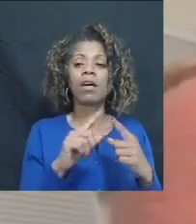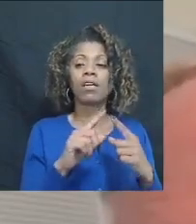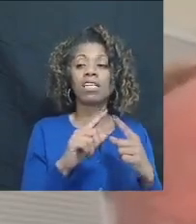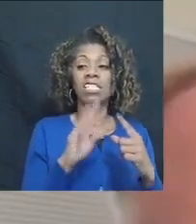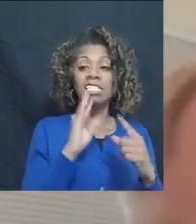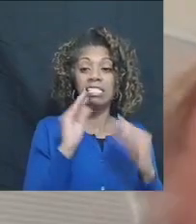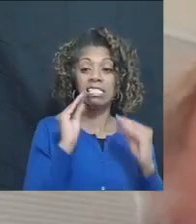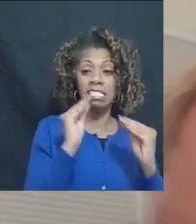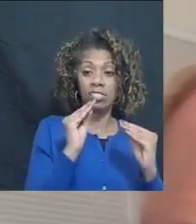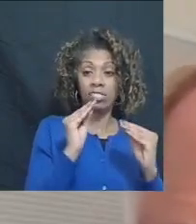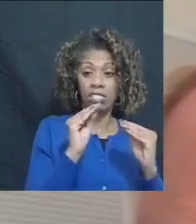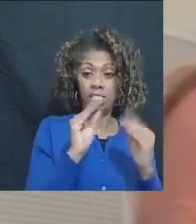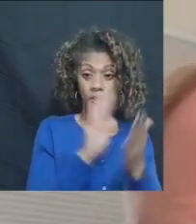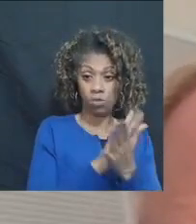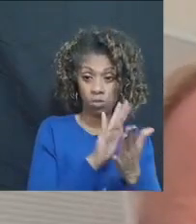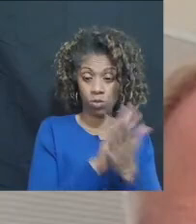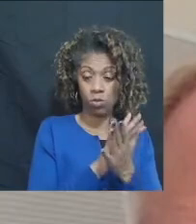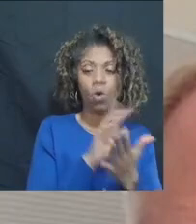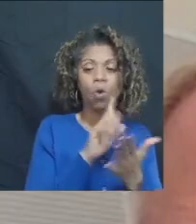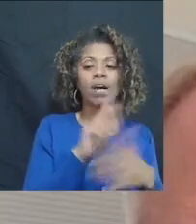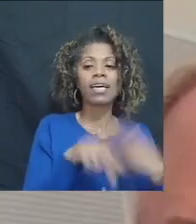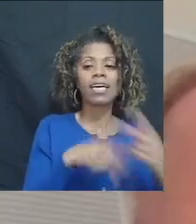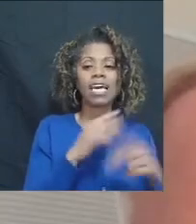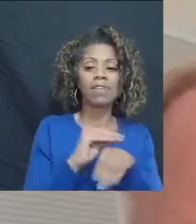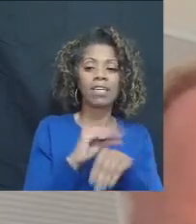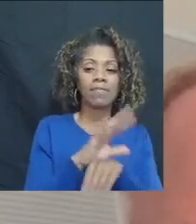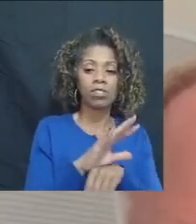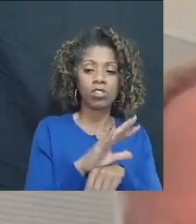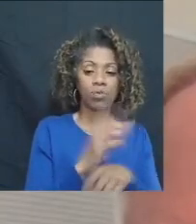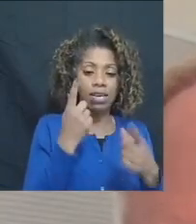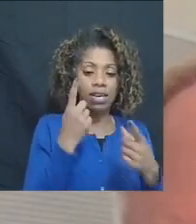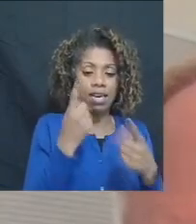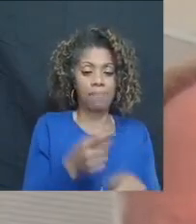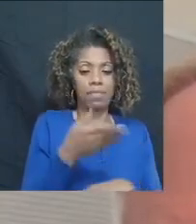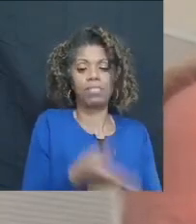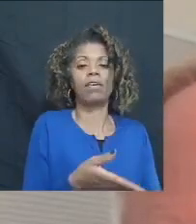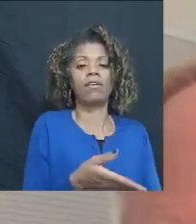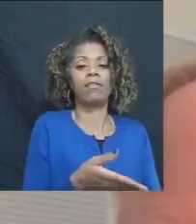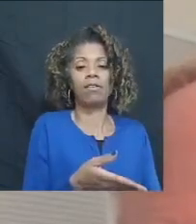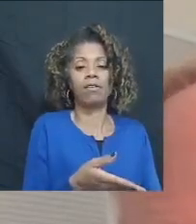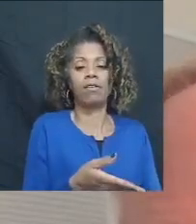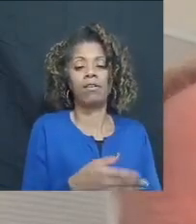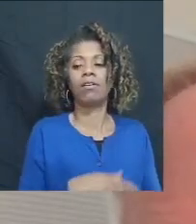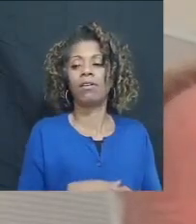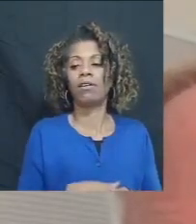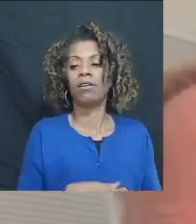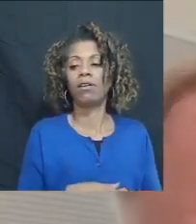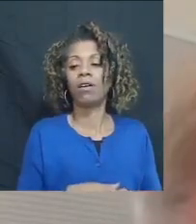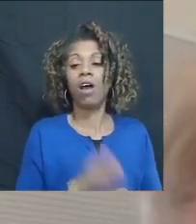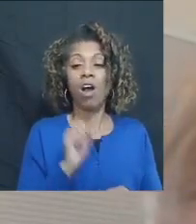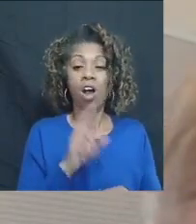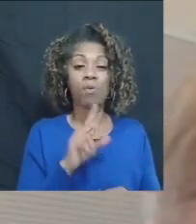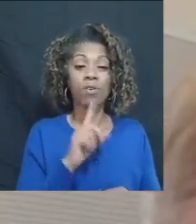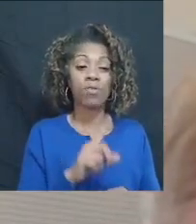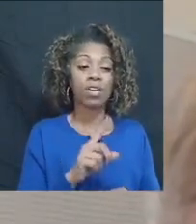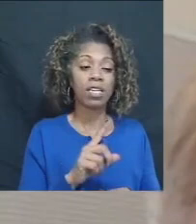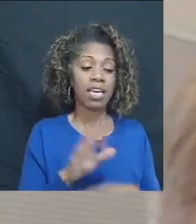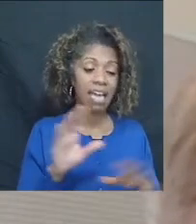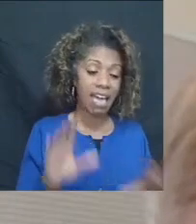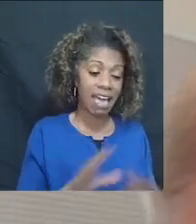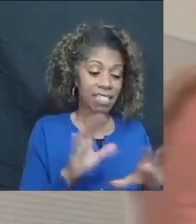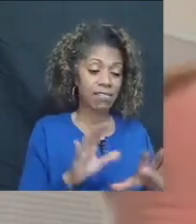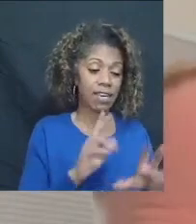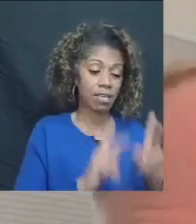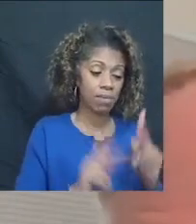our with children and rallying the support and activating people all the way up through the